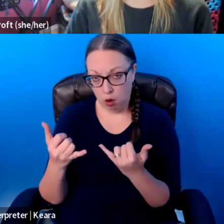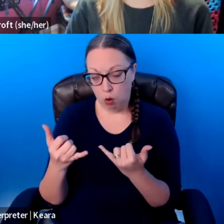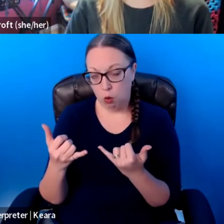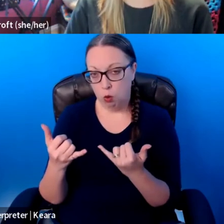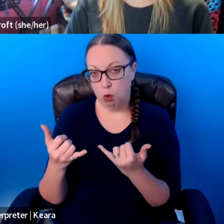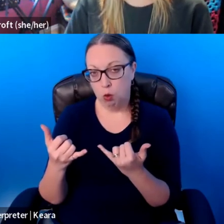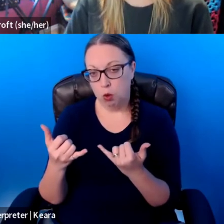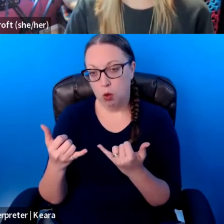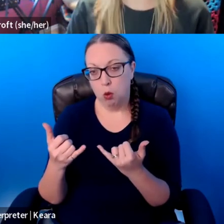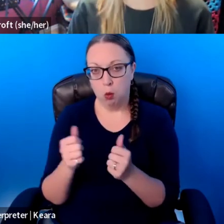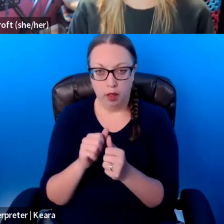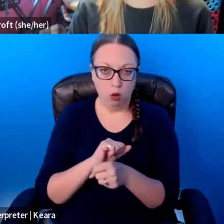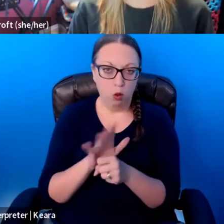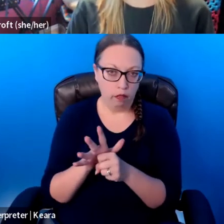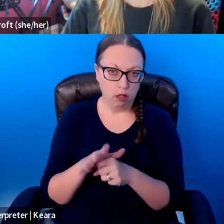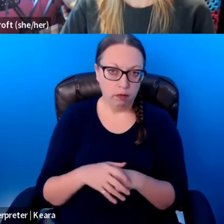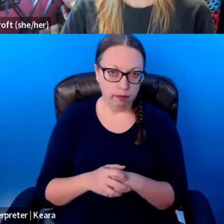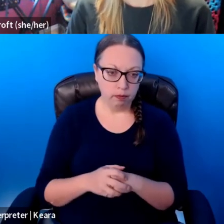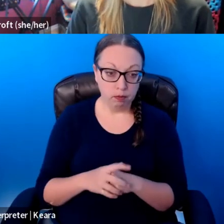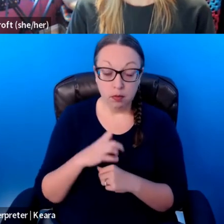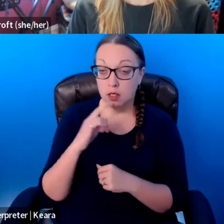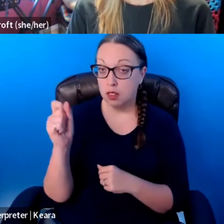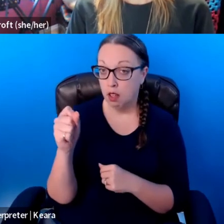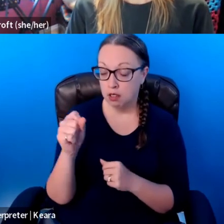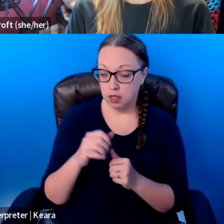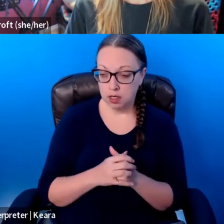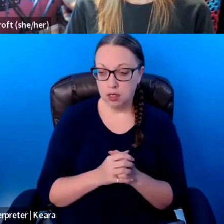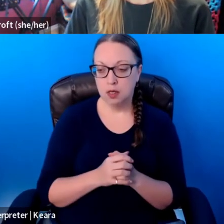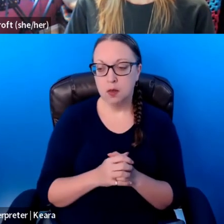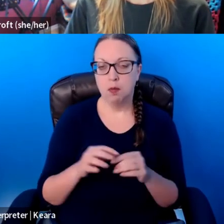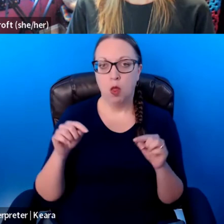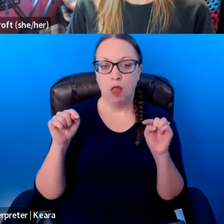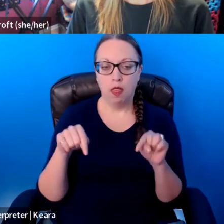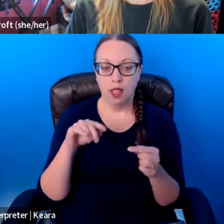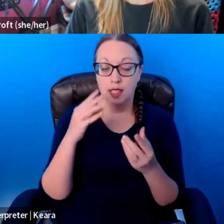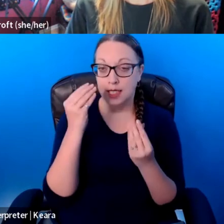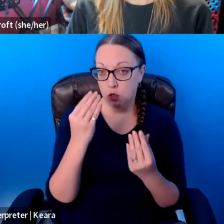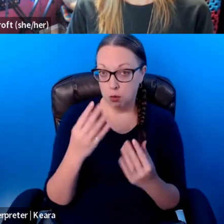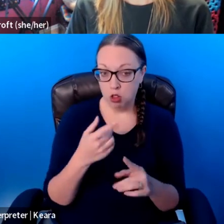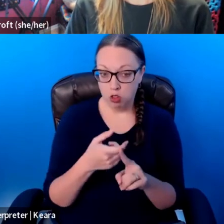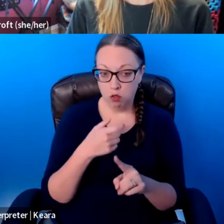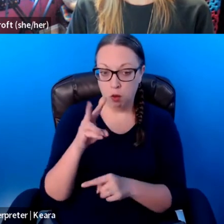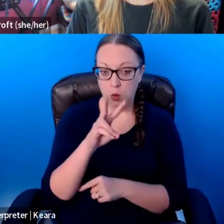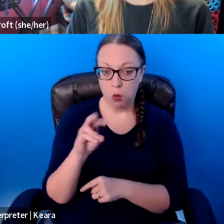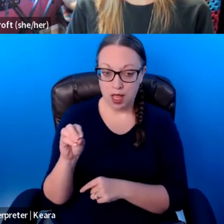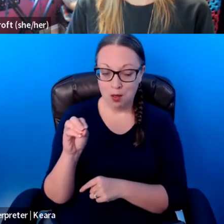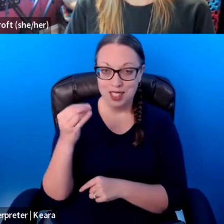with during the pandemic. Mm-hmm. Yeah, so this data is from the